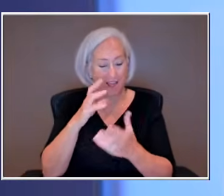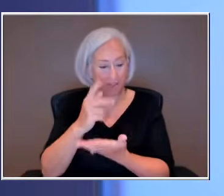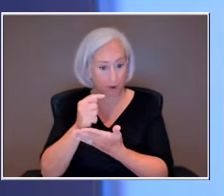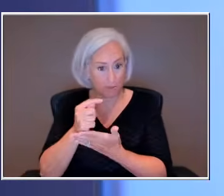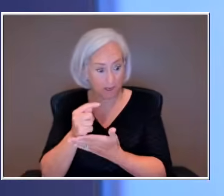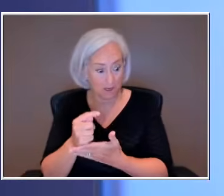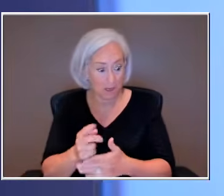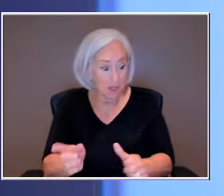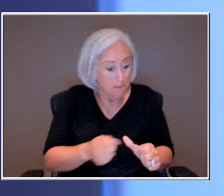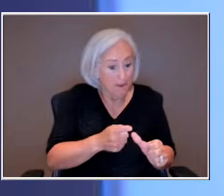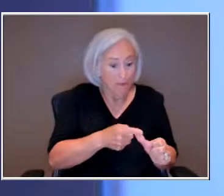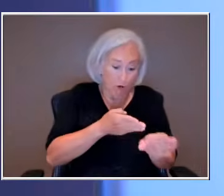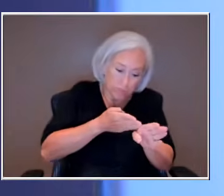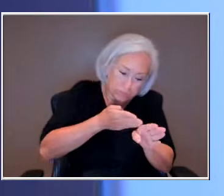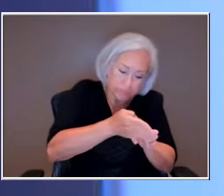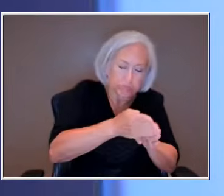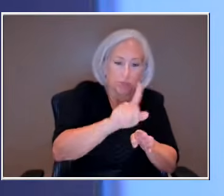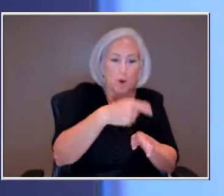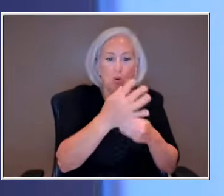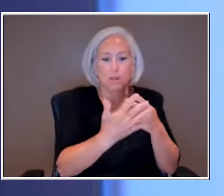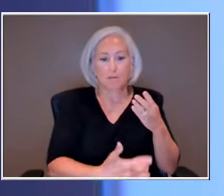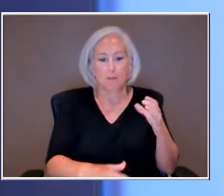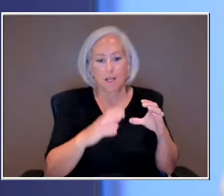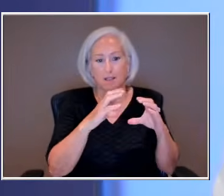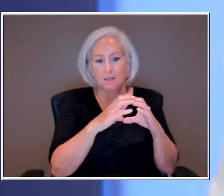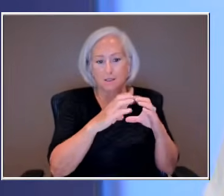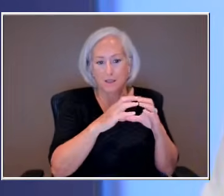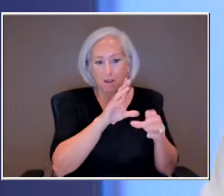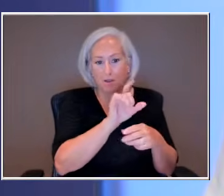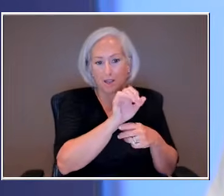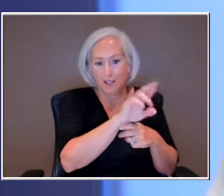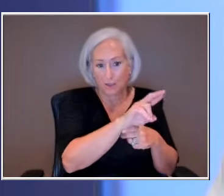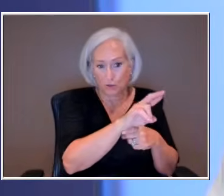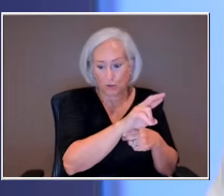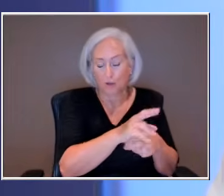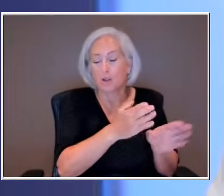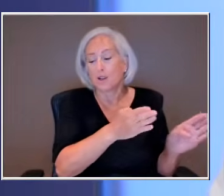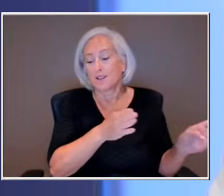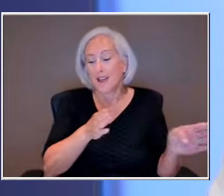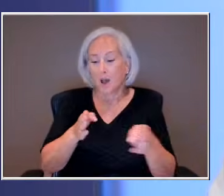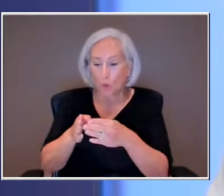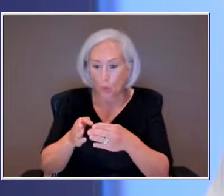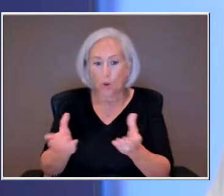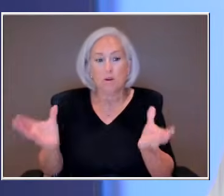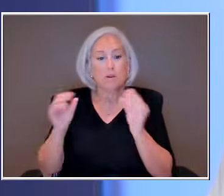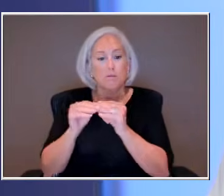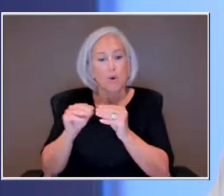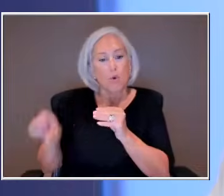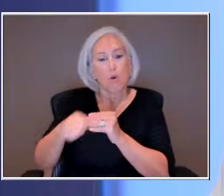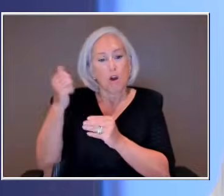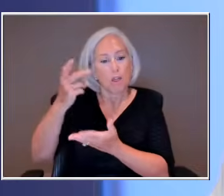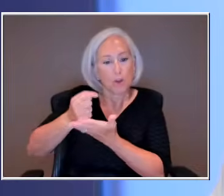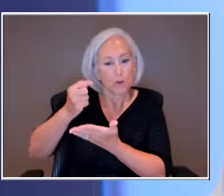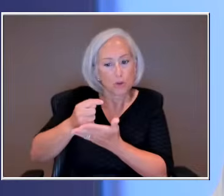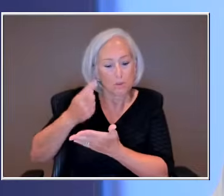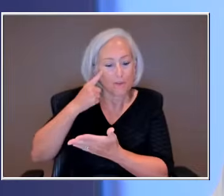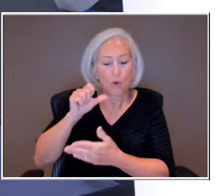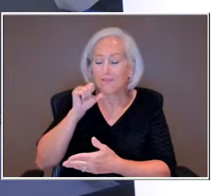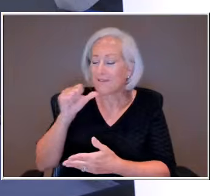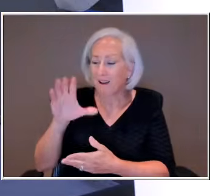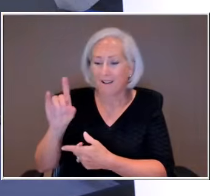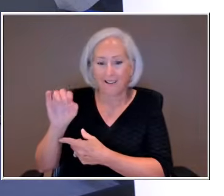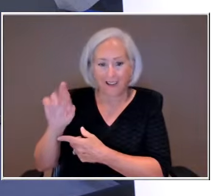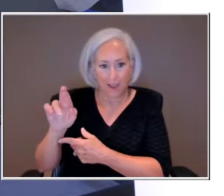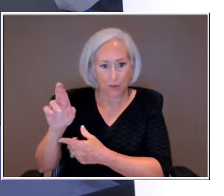cancer to solid cancers, and in the future non-cancer that will be also included in treatment of CAR T cell. I want to talk about